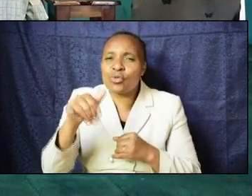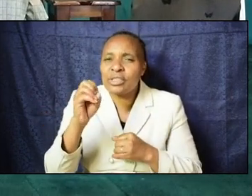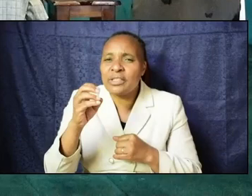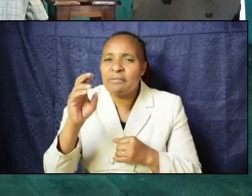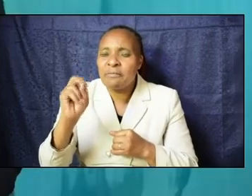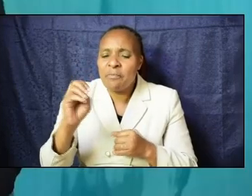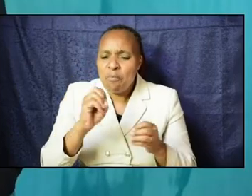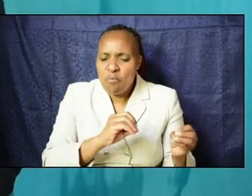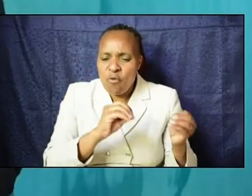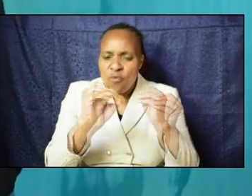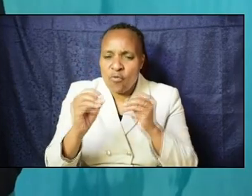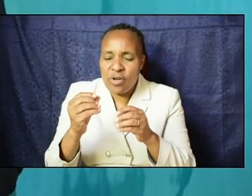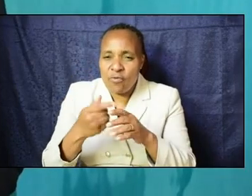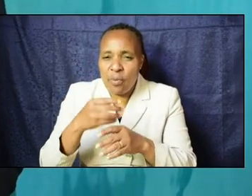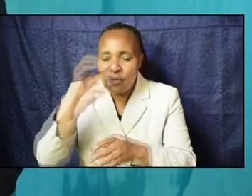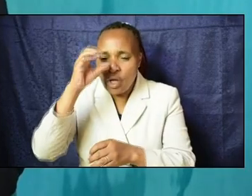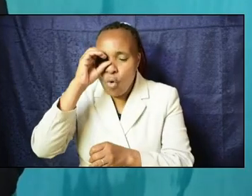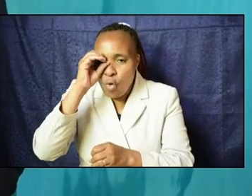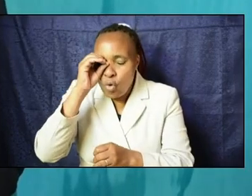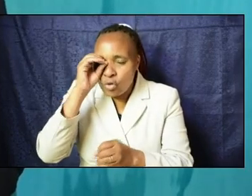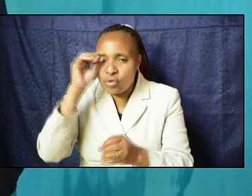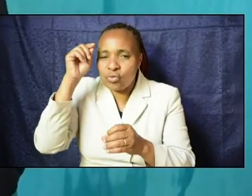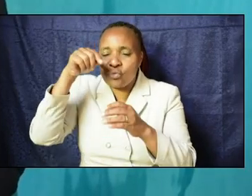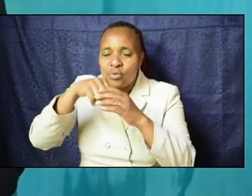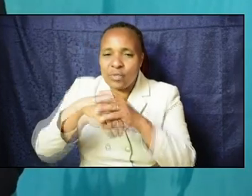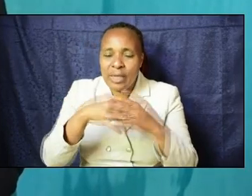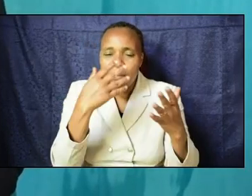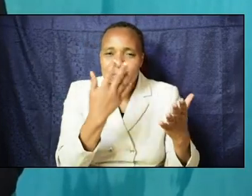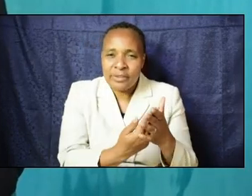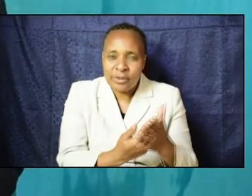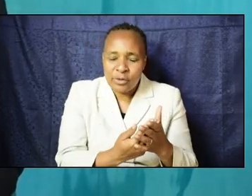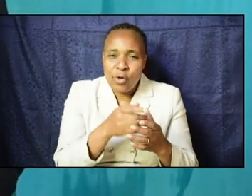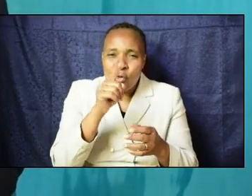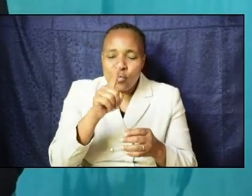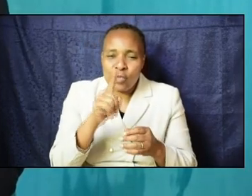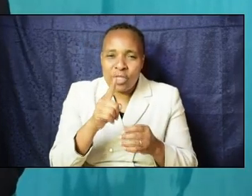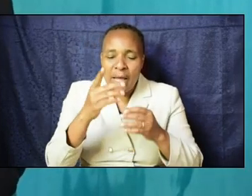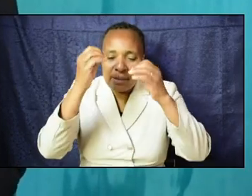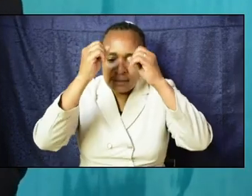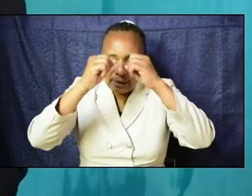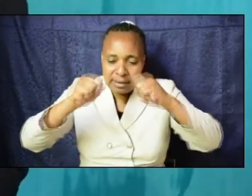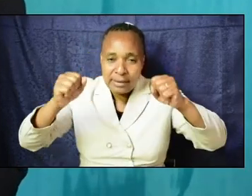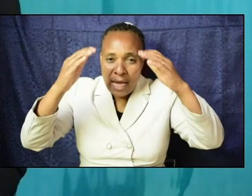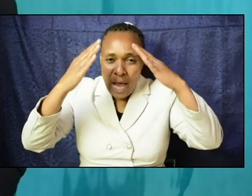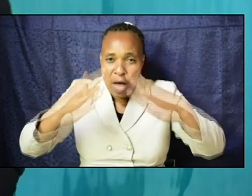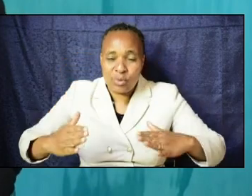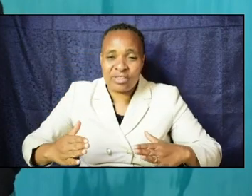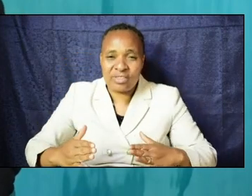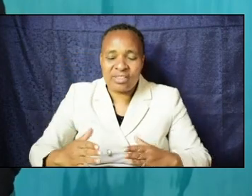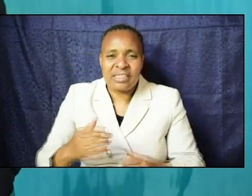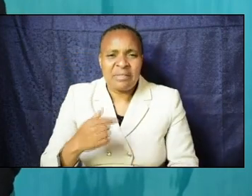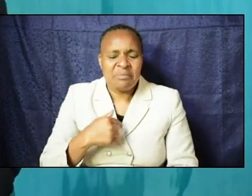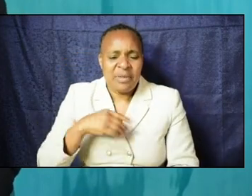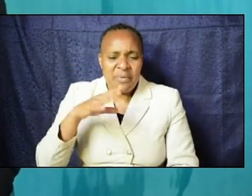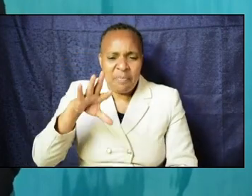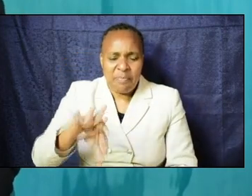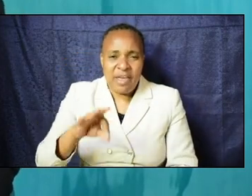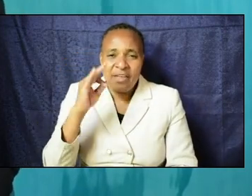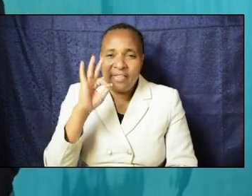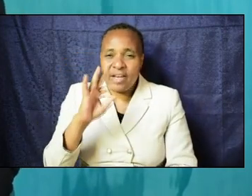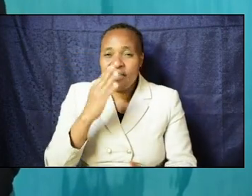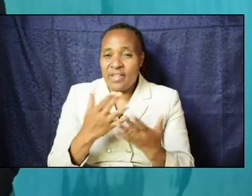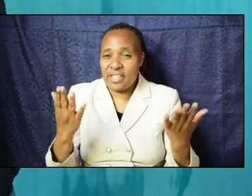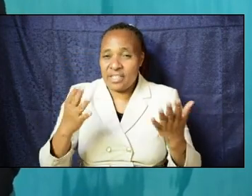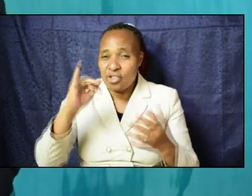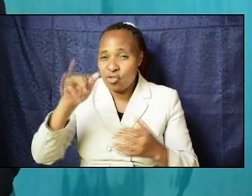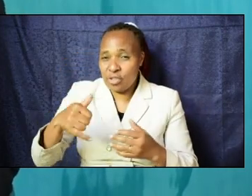pit to the prison and to the palace, three P's. And two things that I pick out that helped Joseph to